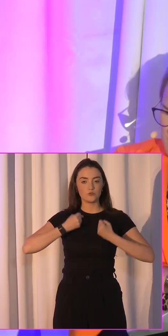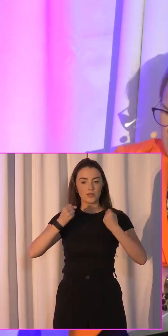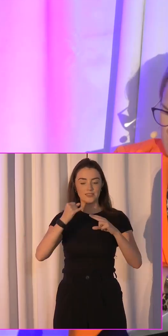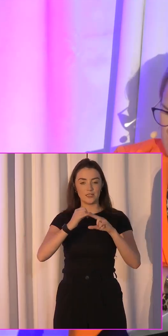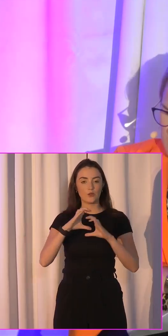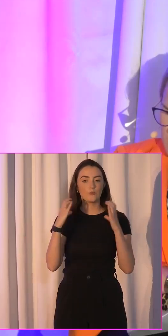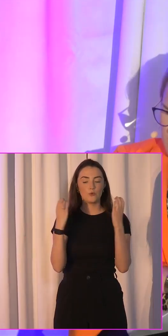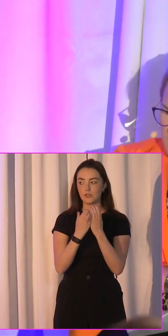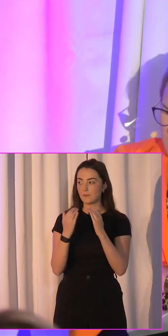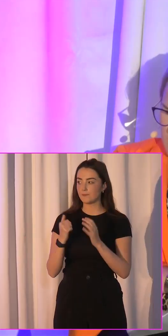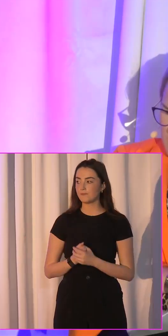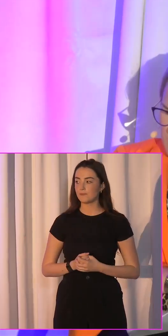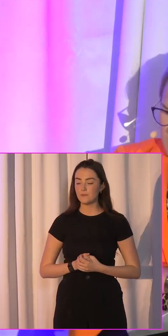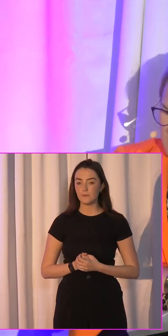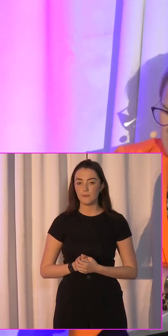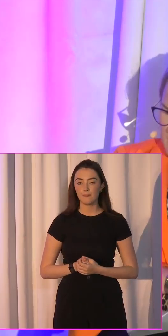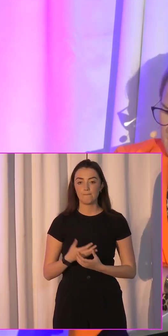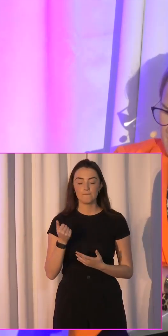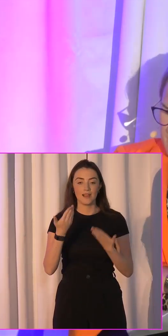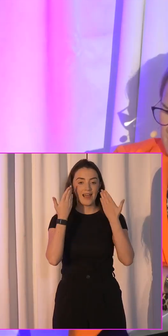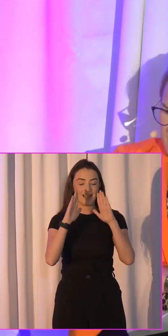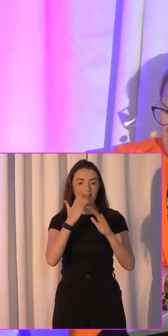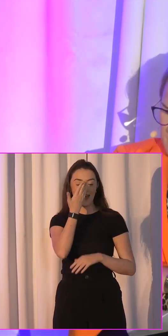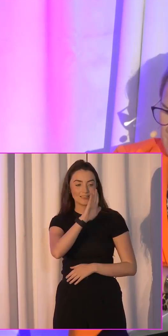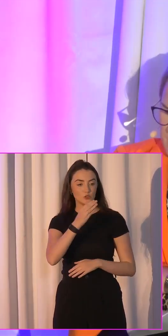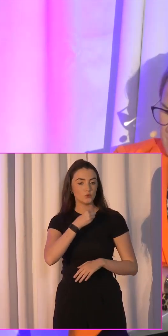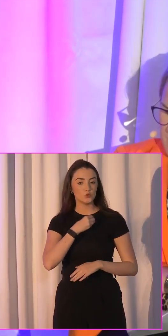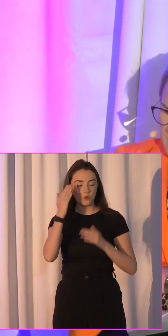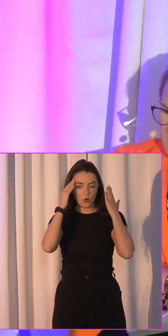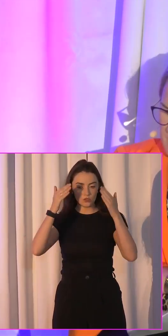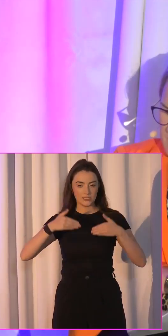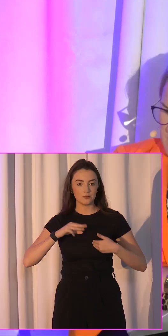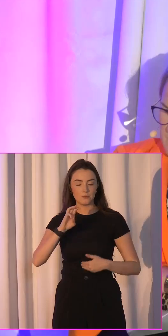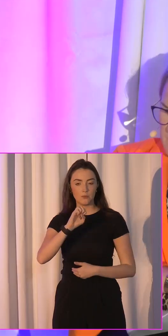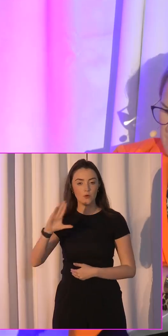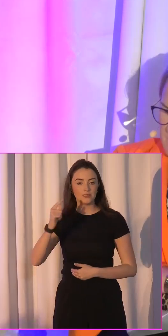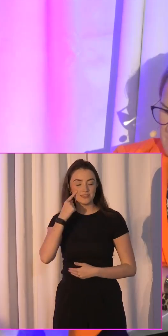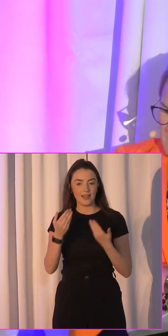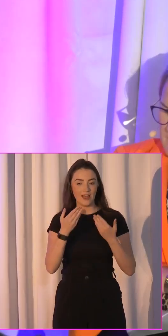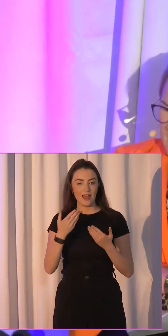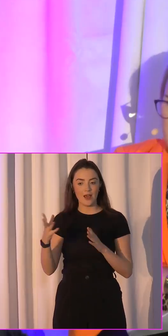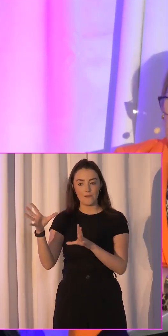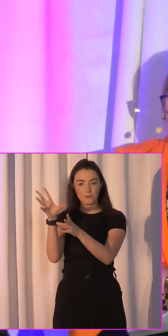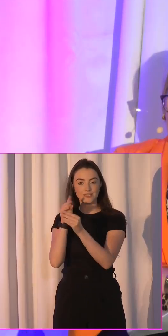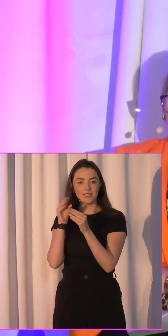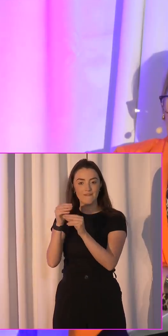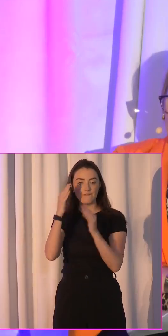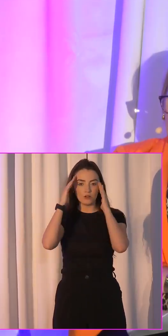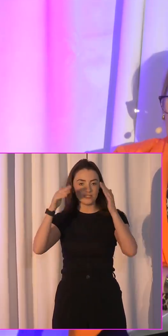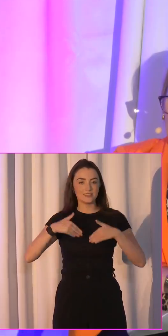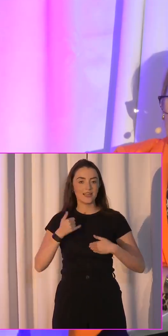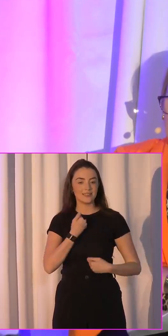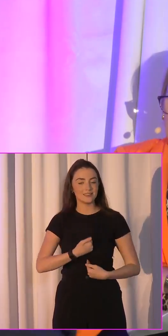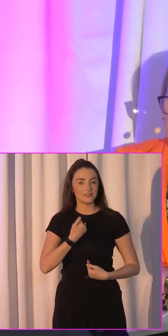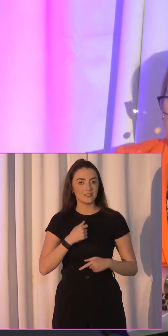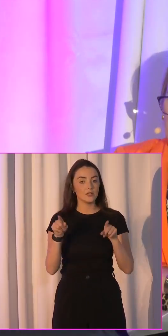the community. We also did an attitudes to autism poll to understand how the public perceived autistic people and autistic identity.